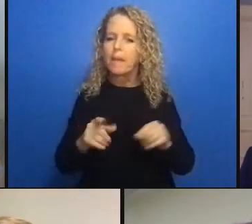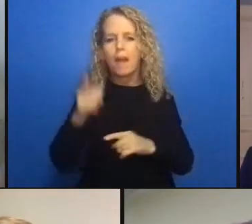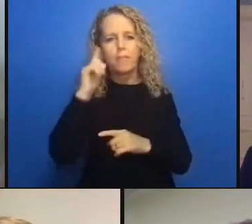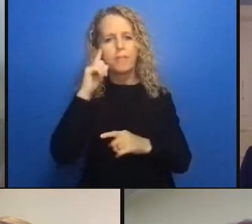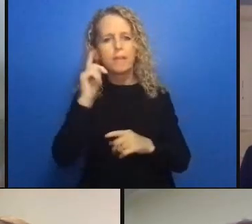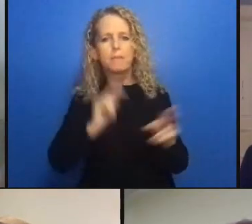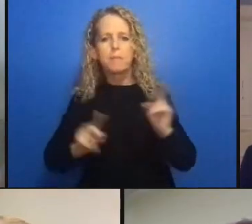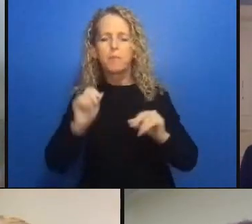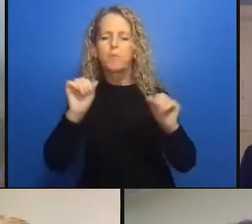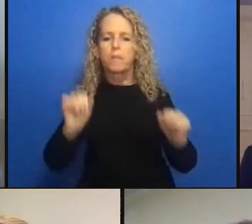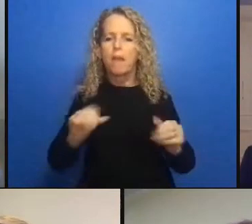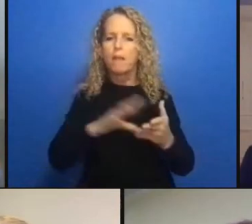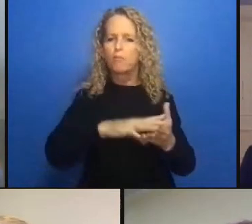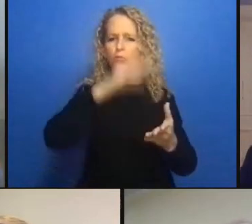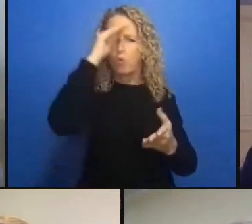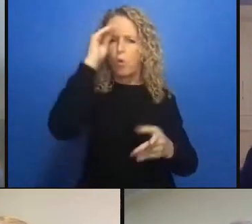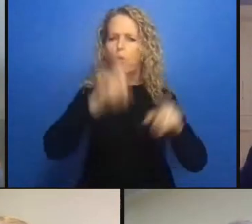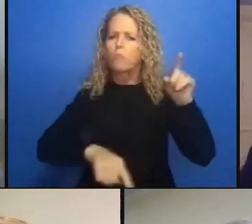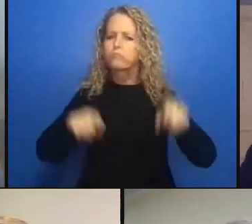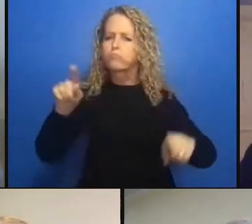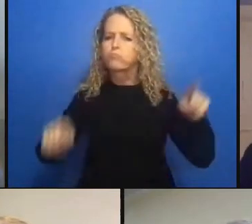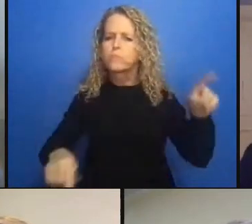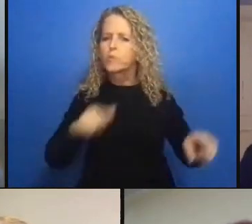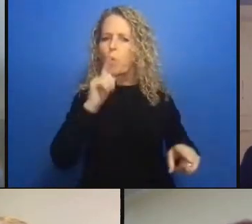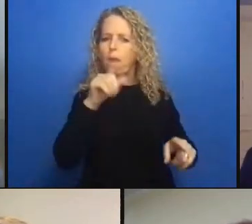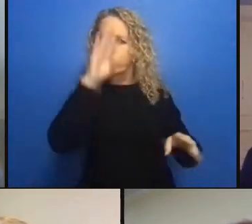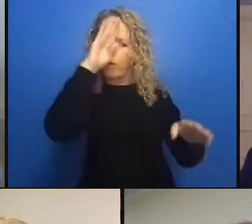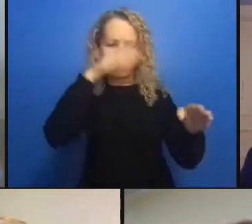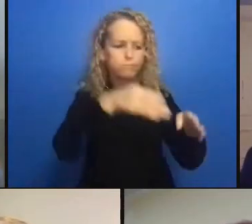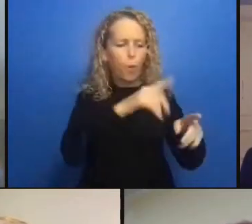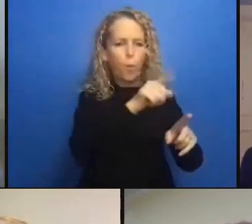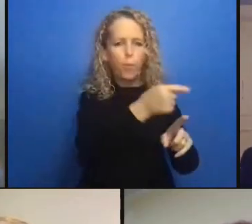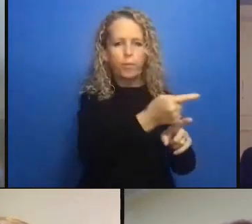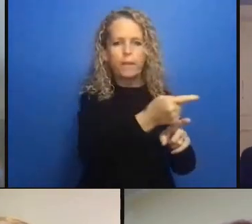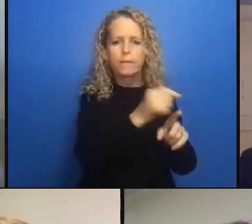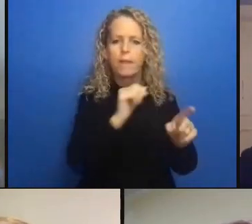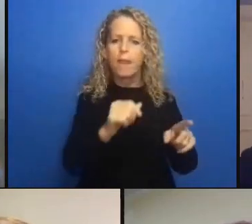going to stale date. It'll mm-hmm. hold in good stead over a longer run.